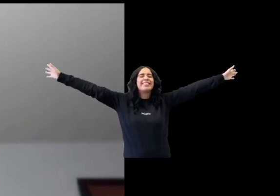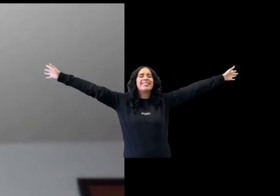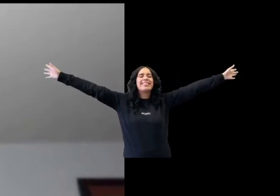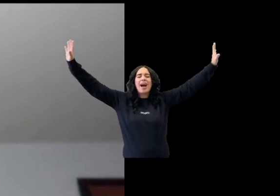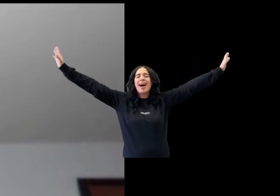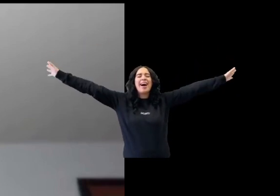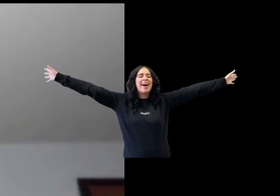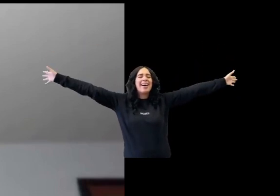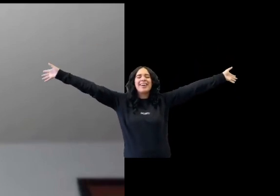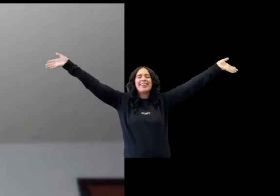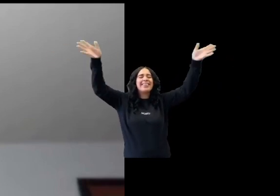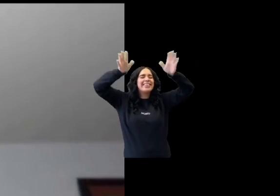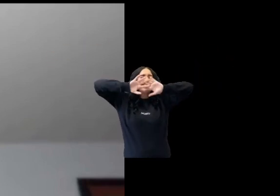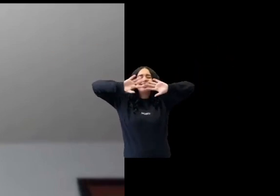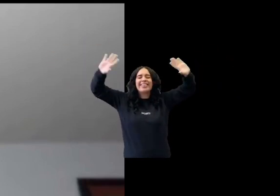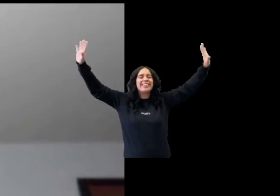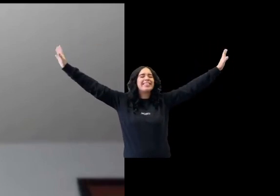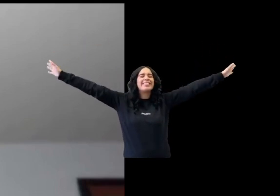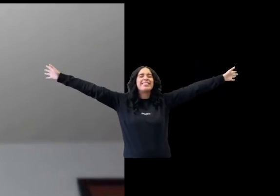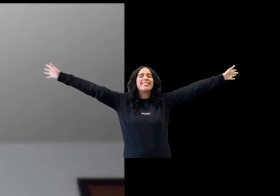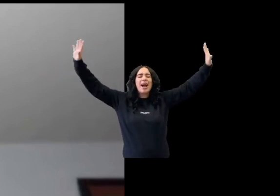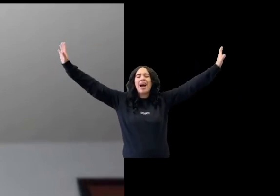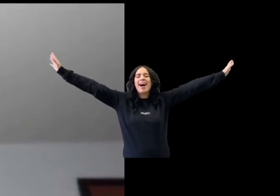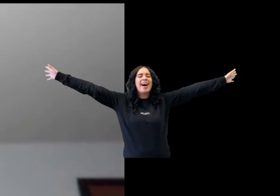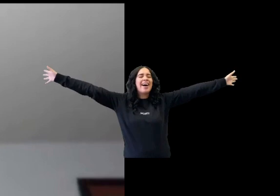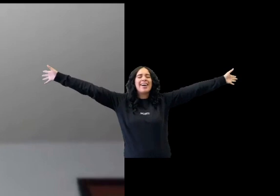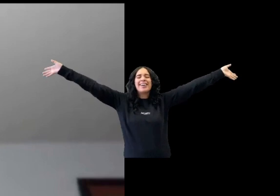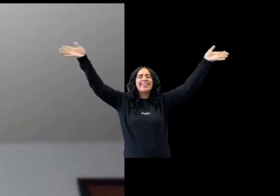video was old. Now it's tired. It's like, girl, like,